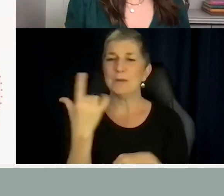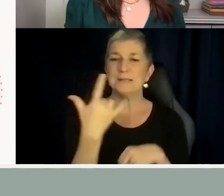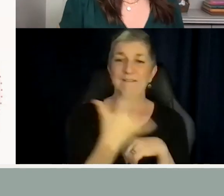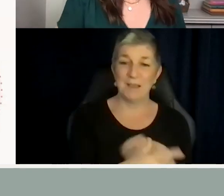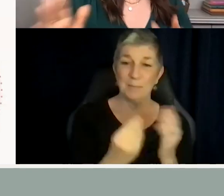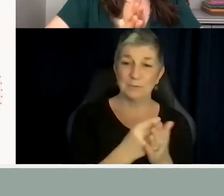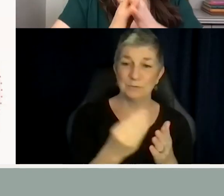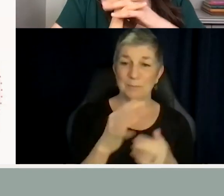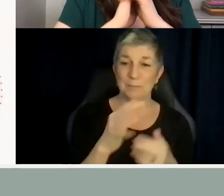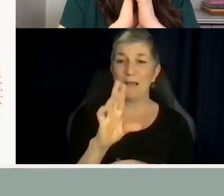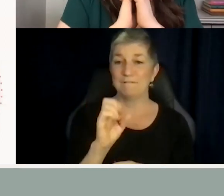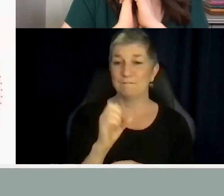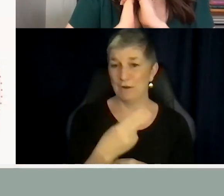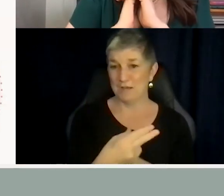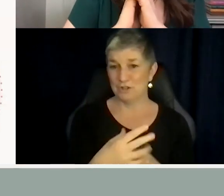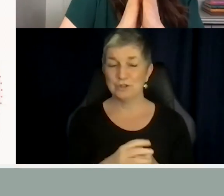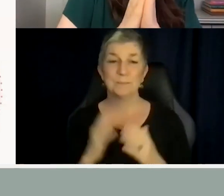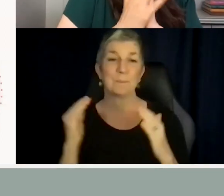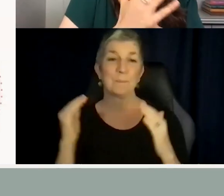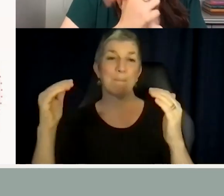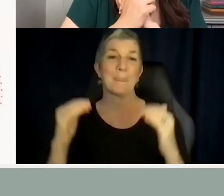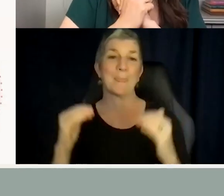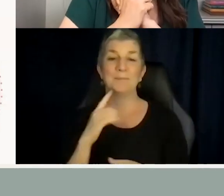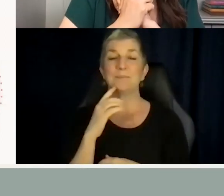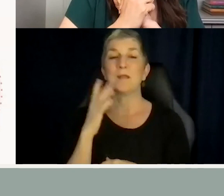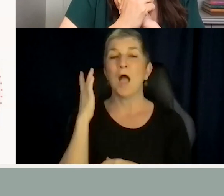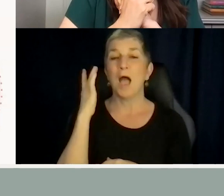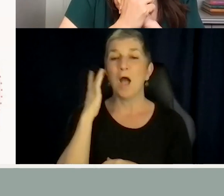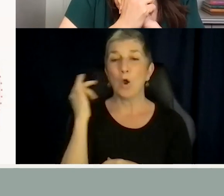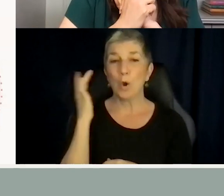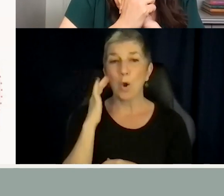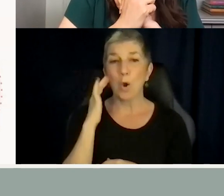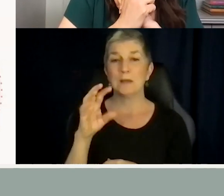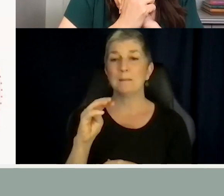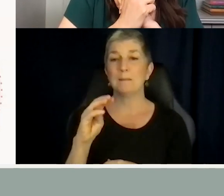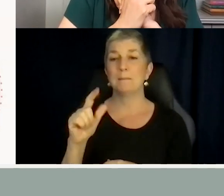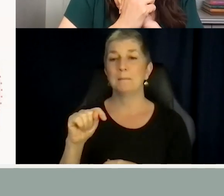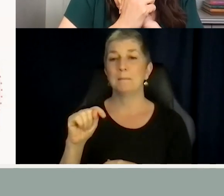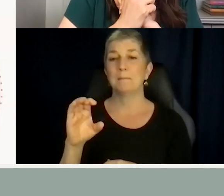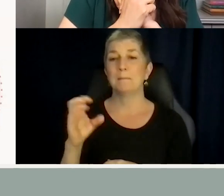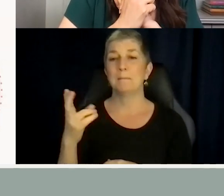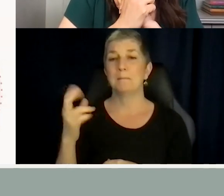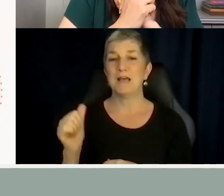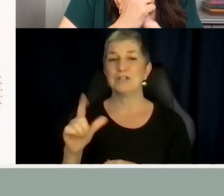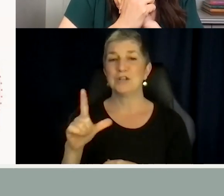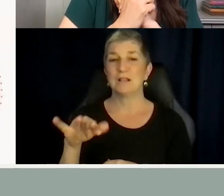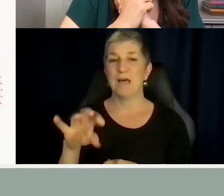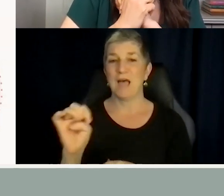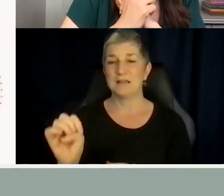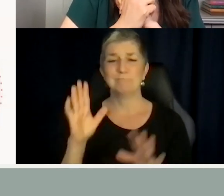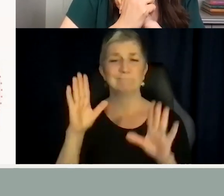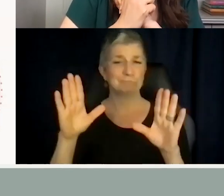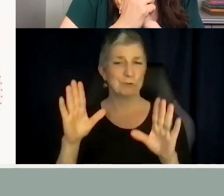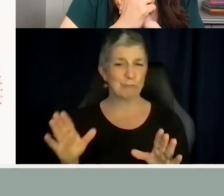fresh. Next up is a golden matcha latte. I love this, great synergy with this